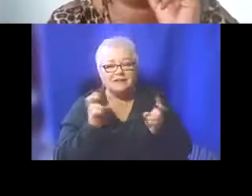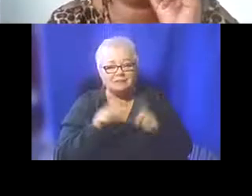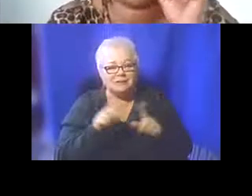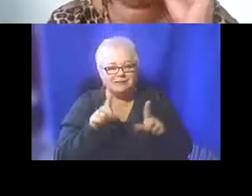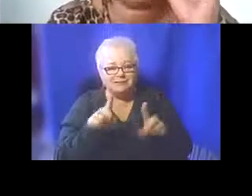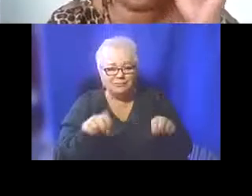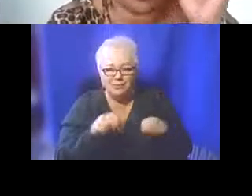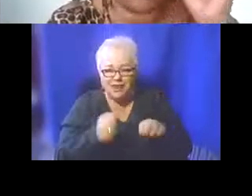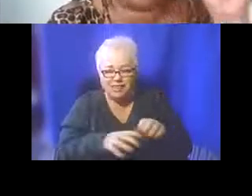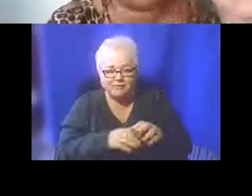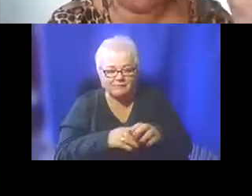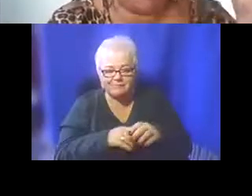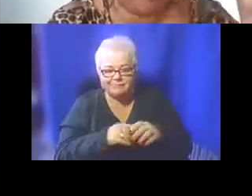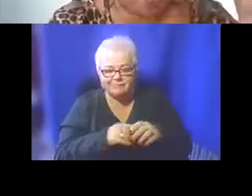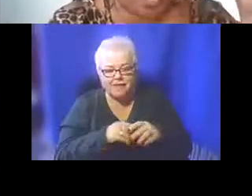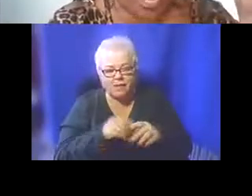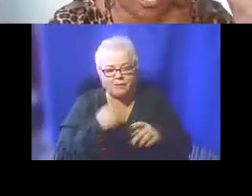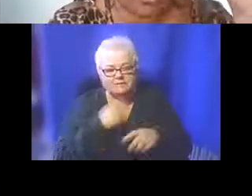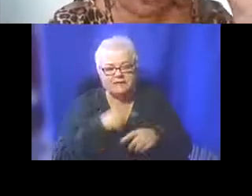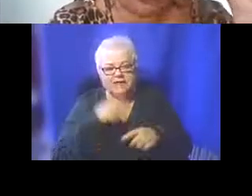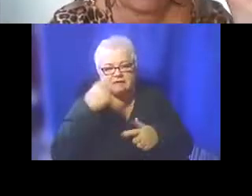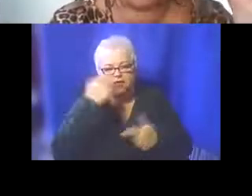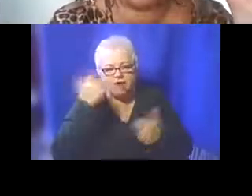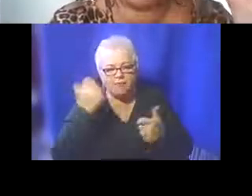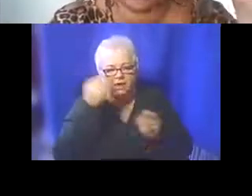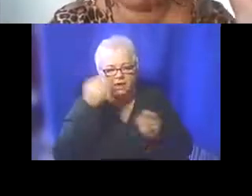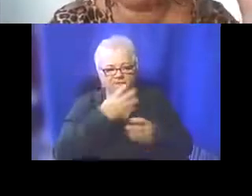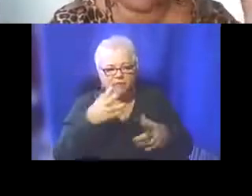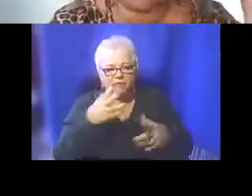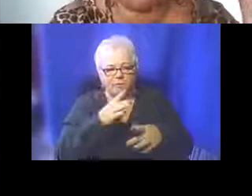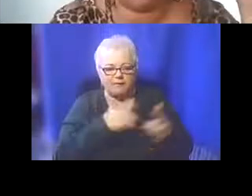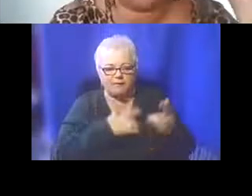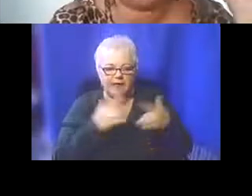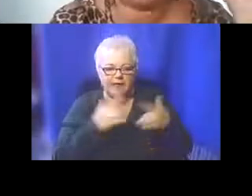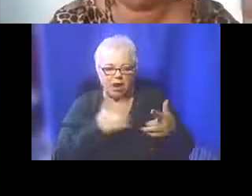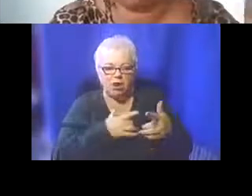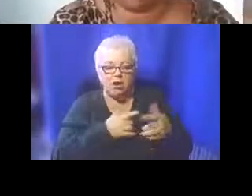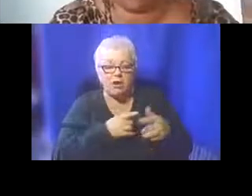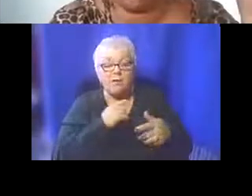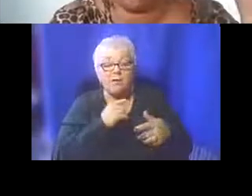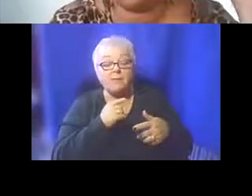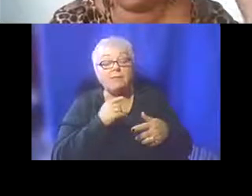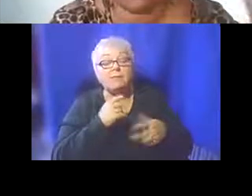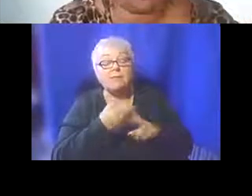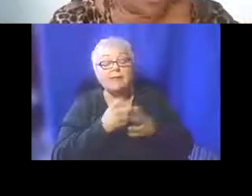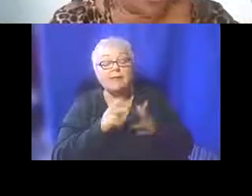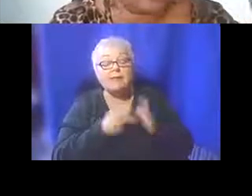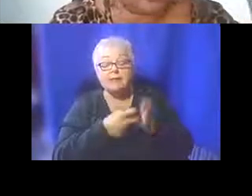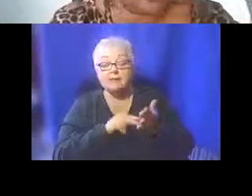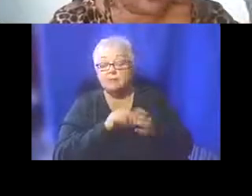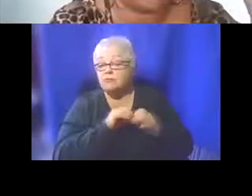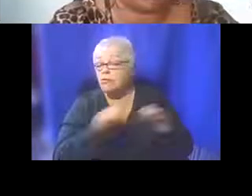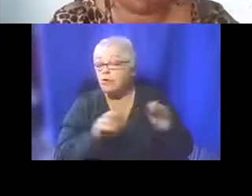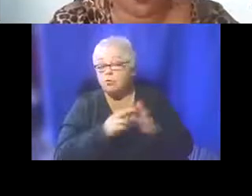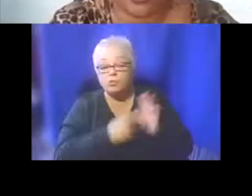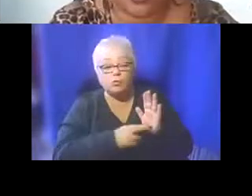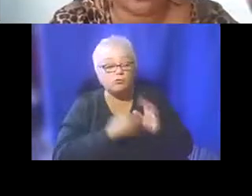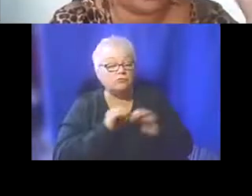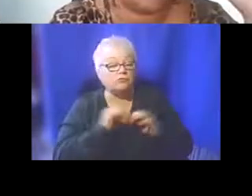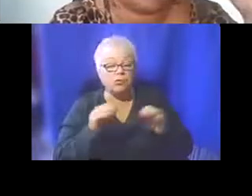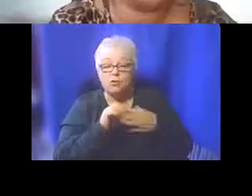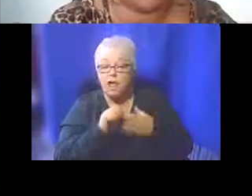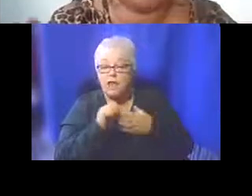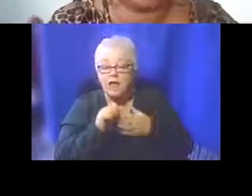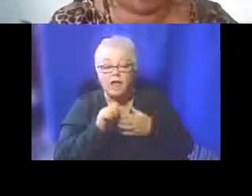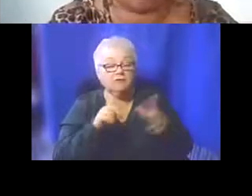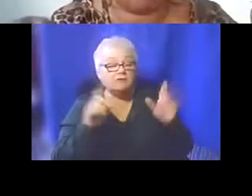So I will say trauma-informed care does not mean that there are no rules, no guidelines, no precedents.